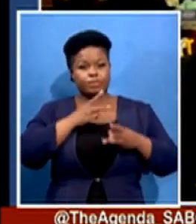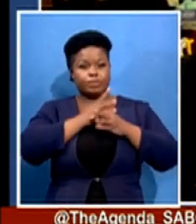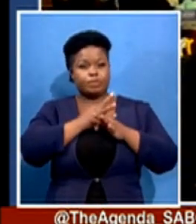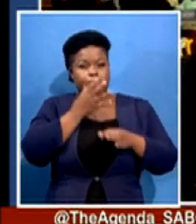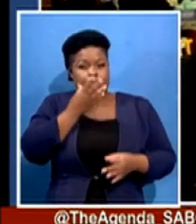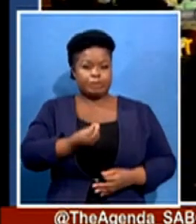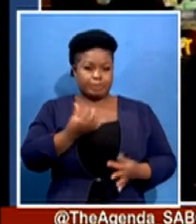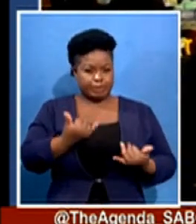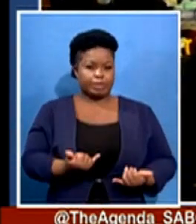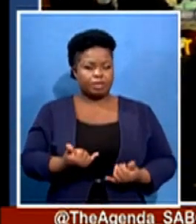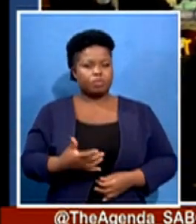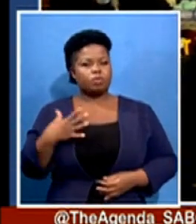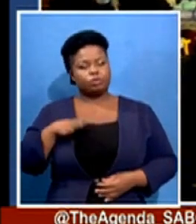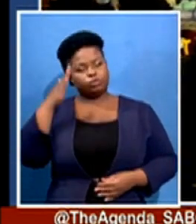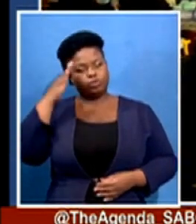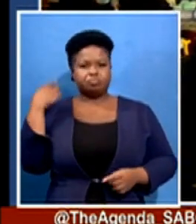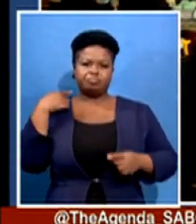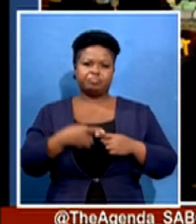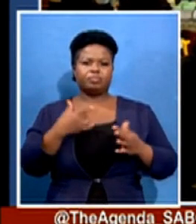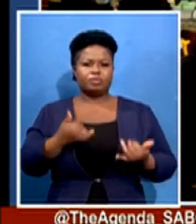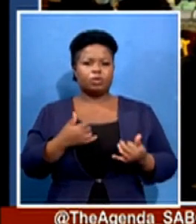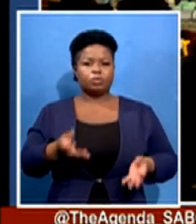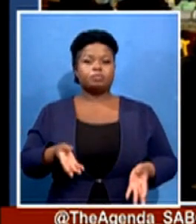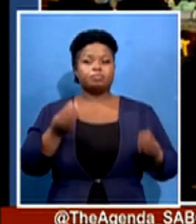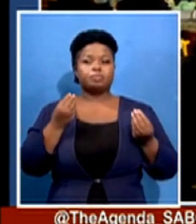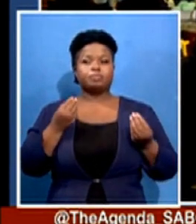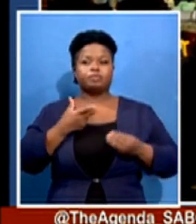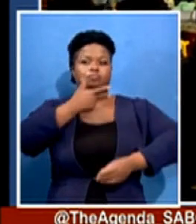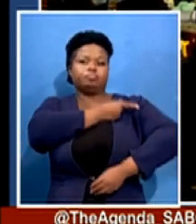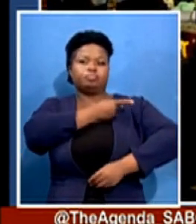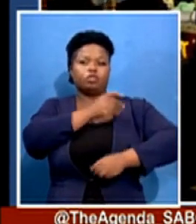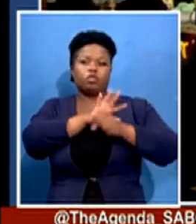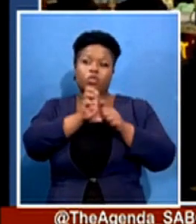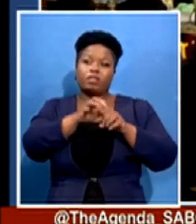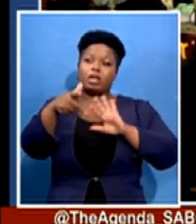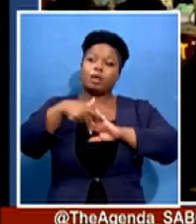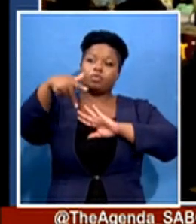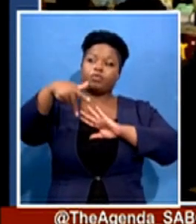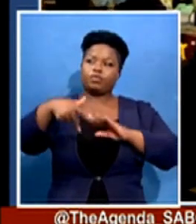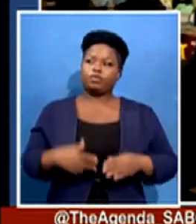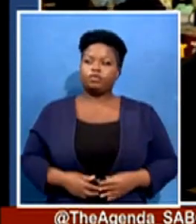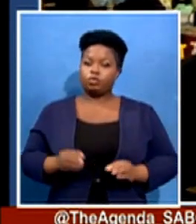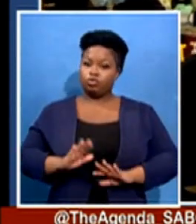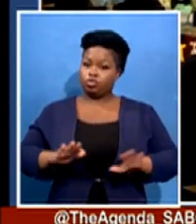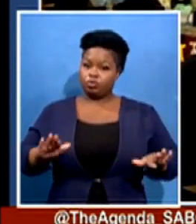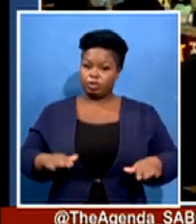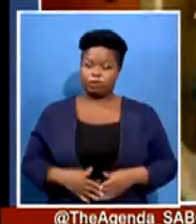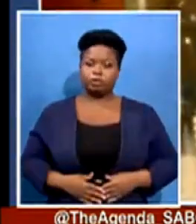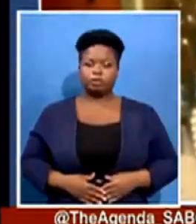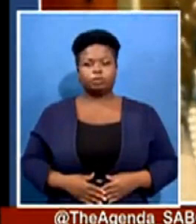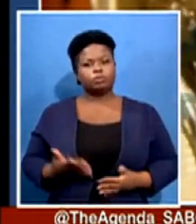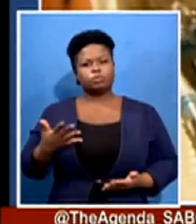from getting a COVID-19 vaccine approved for children? Reportedly, clinical trial results